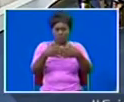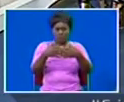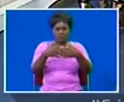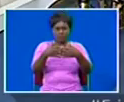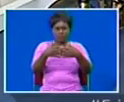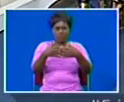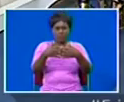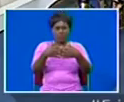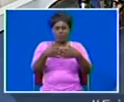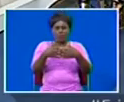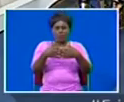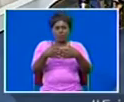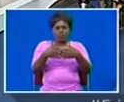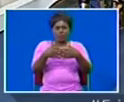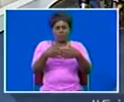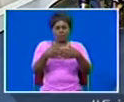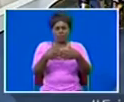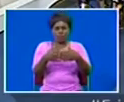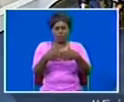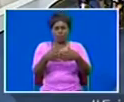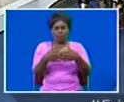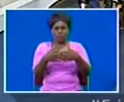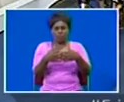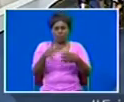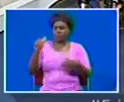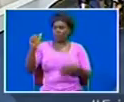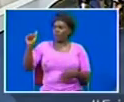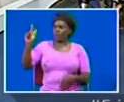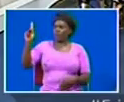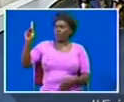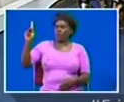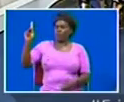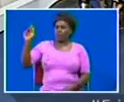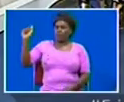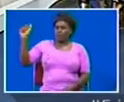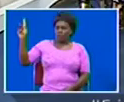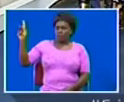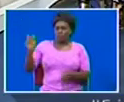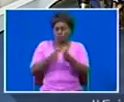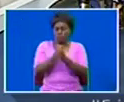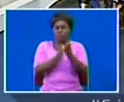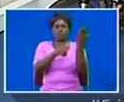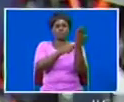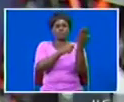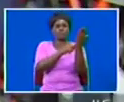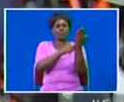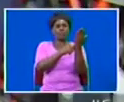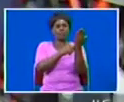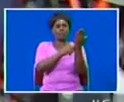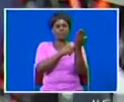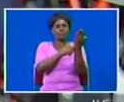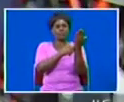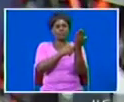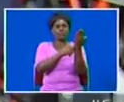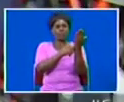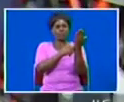hapa. Wow. Yes. Coming to AKA. Yeah, another interesting name. I think the interesting names are easier to